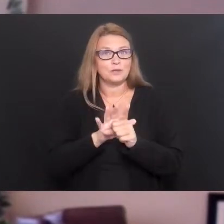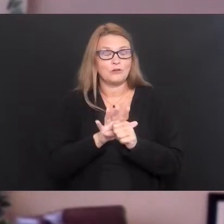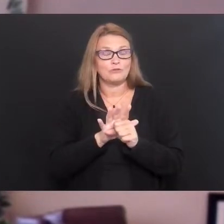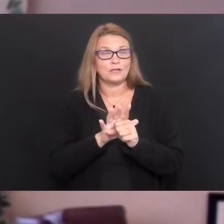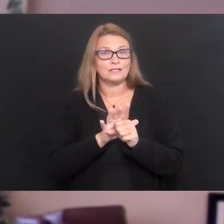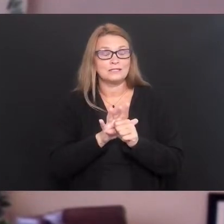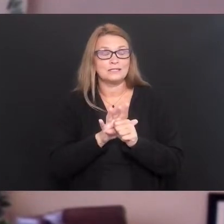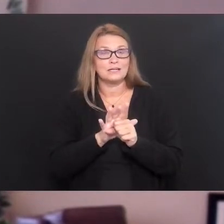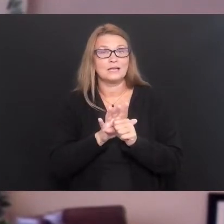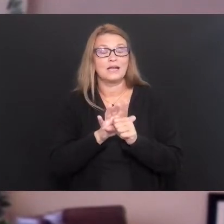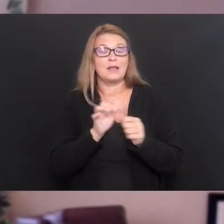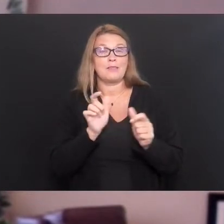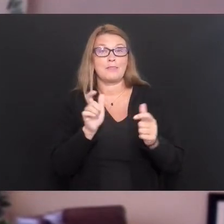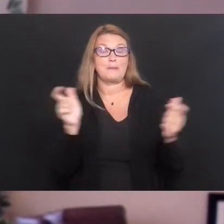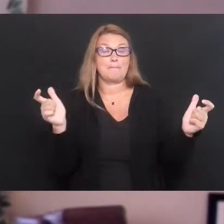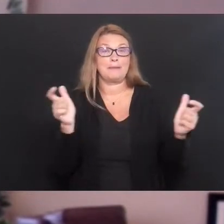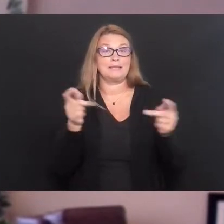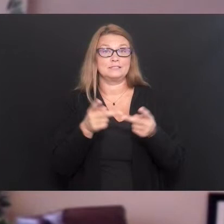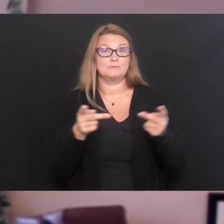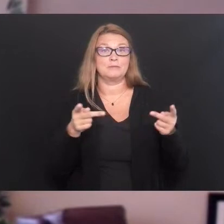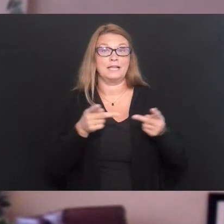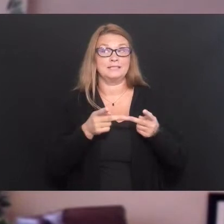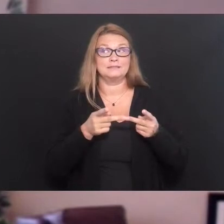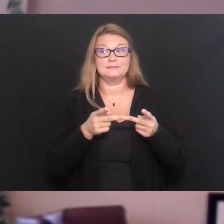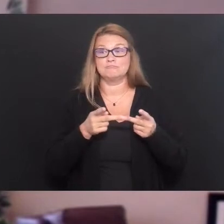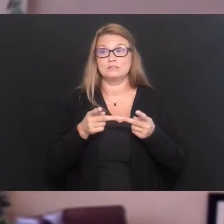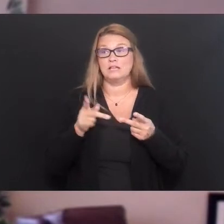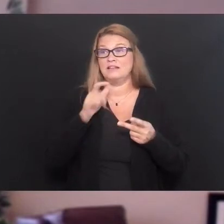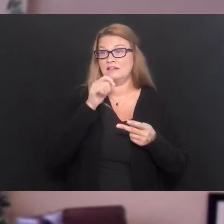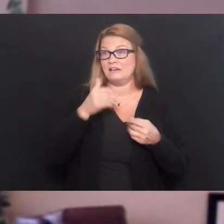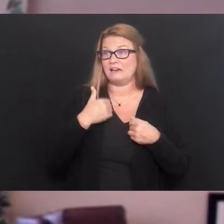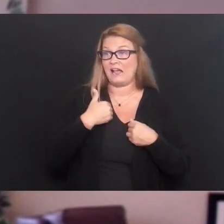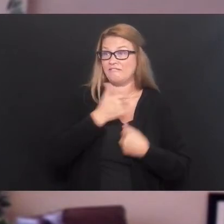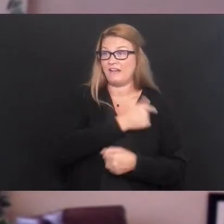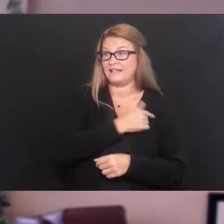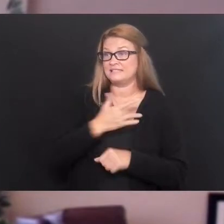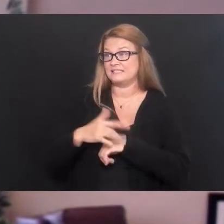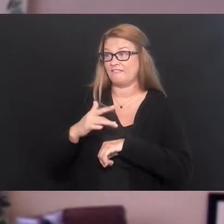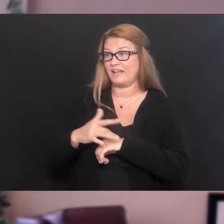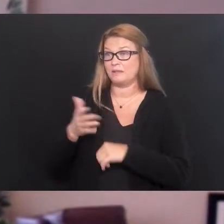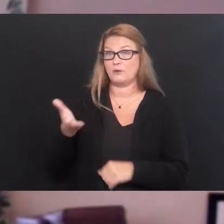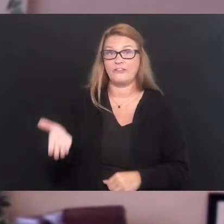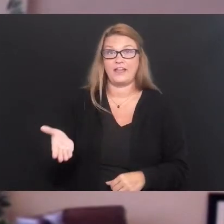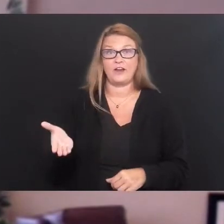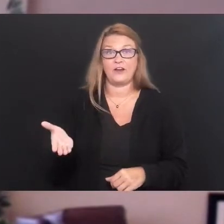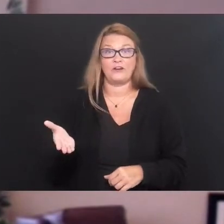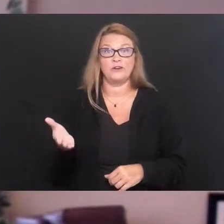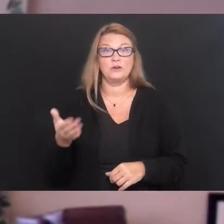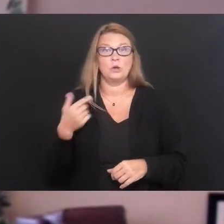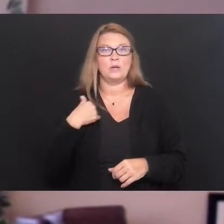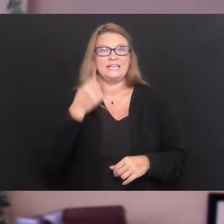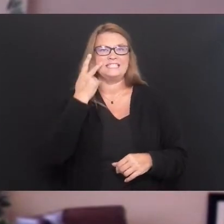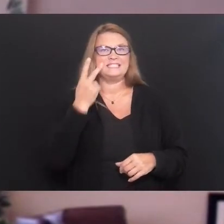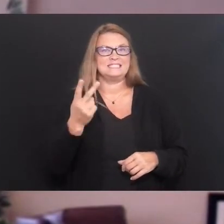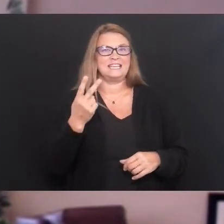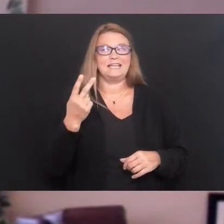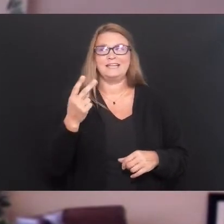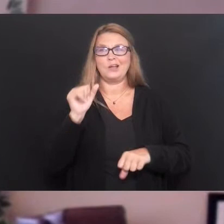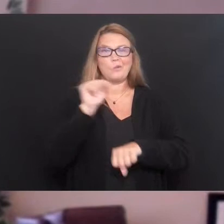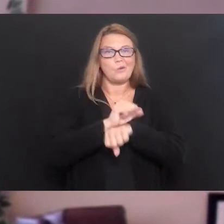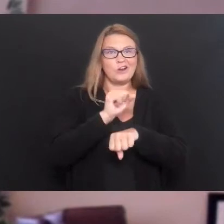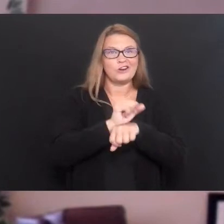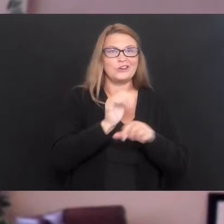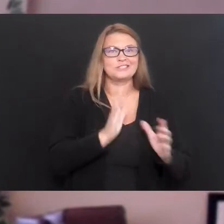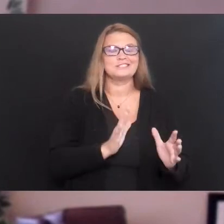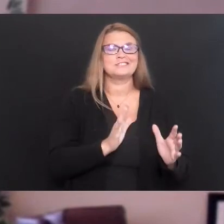vaccines are not available. And when we look at our own healthcare enterprise and workers, you know,